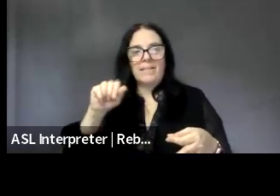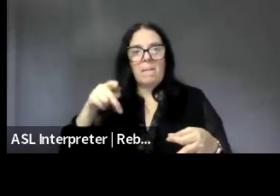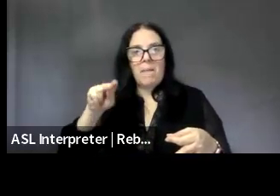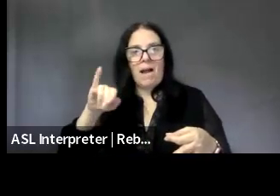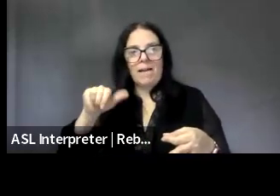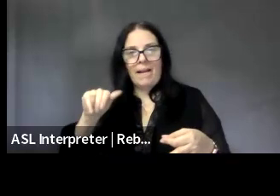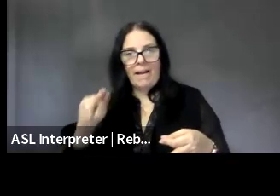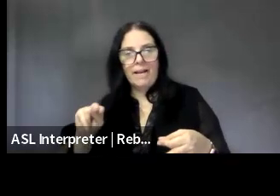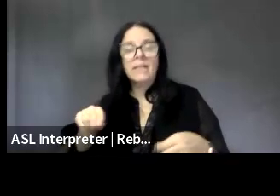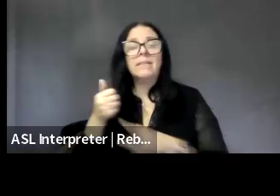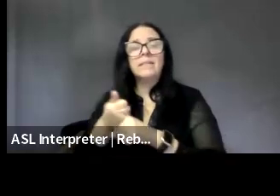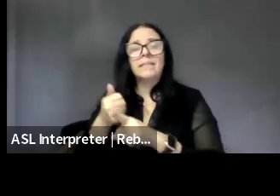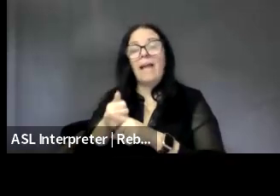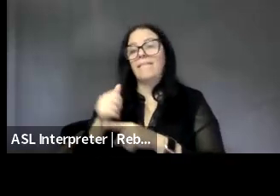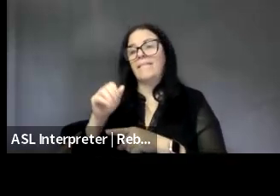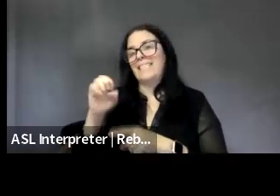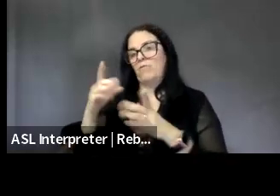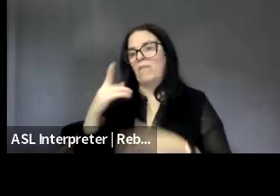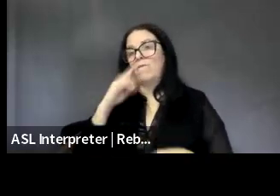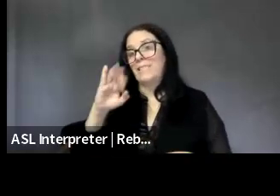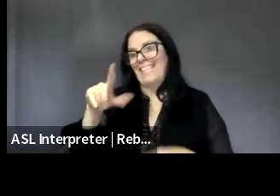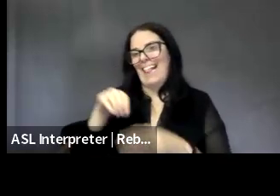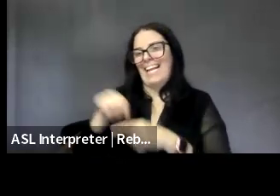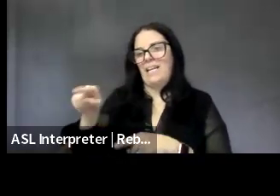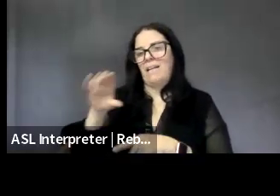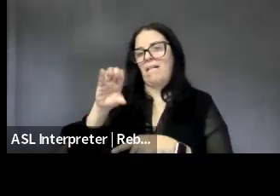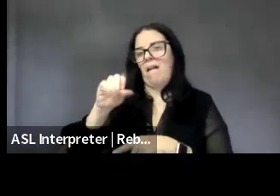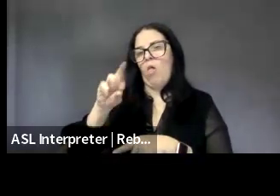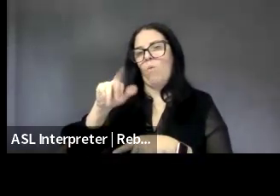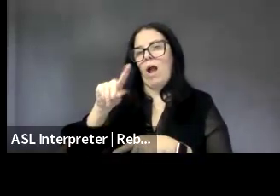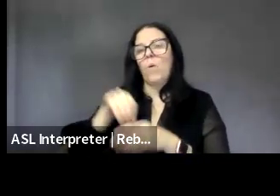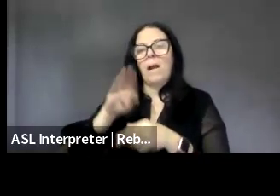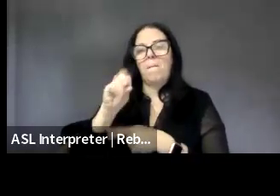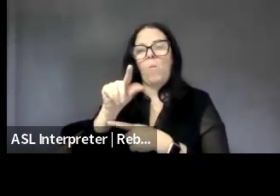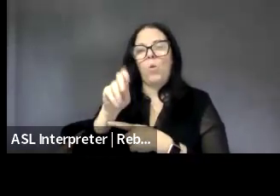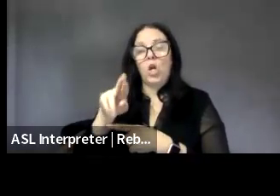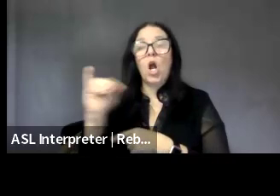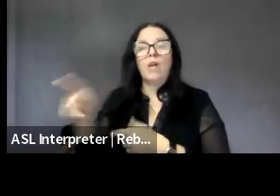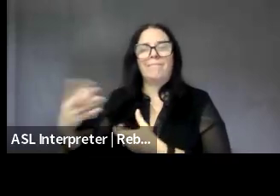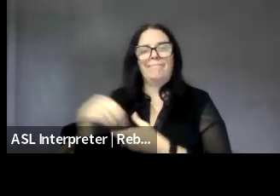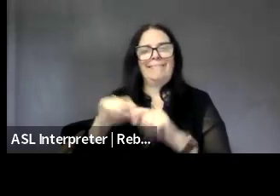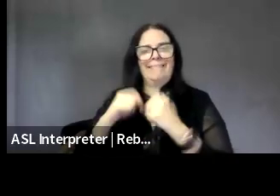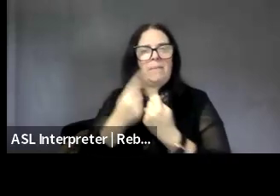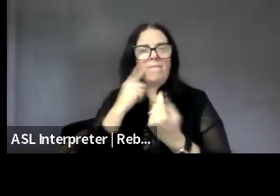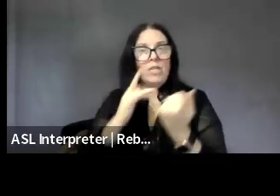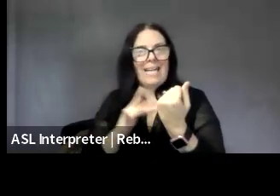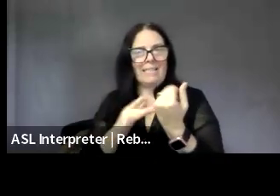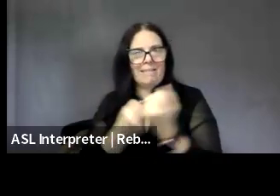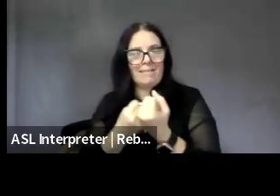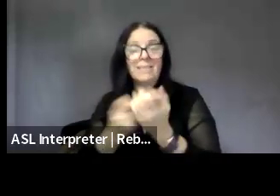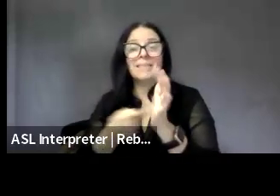Living in Boulder, Colorado. She's also one of our team members for technical assistance. And sometimes if you ask